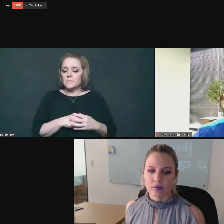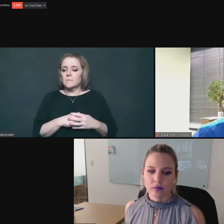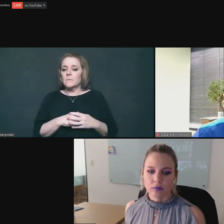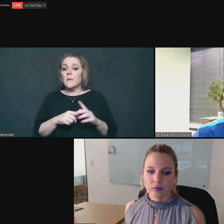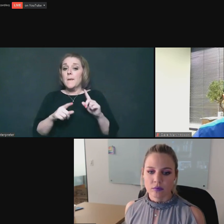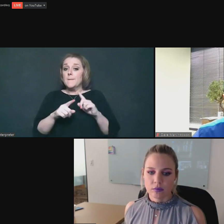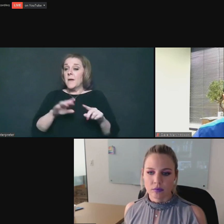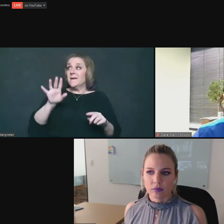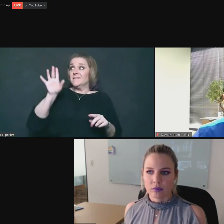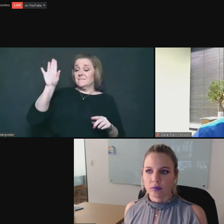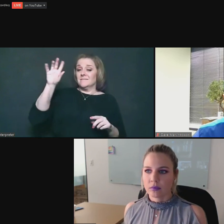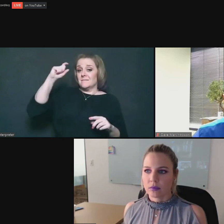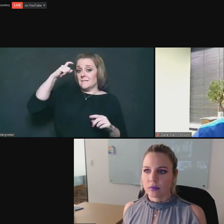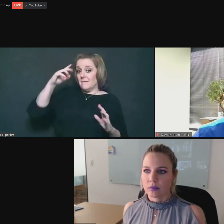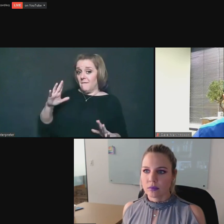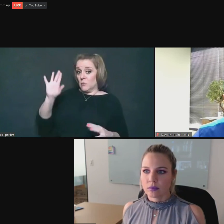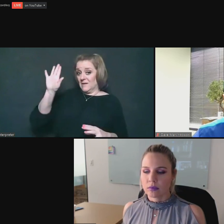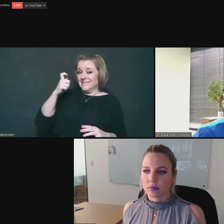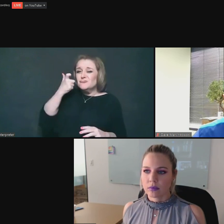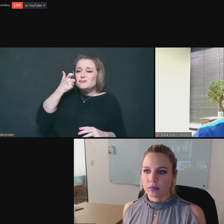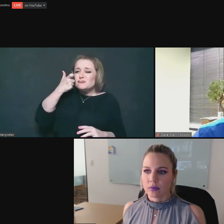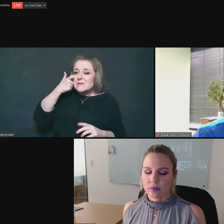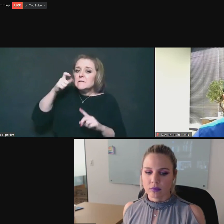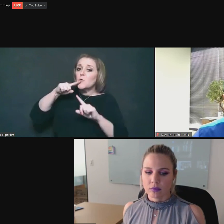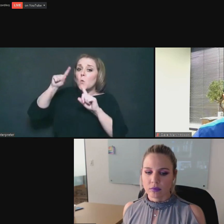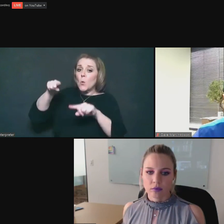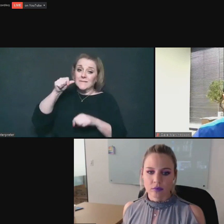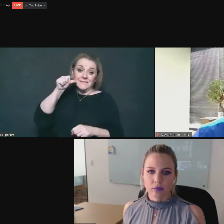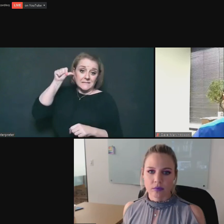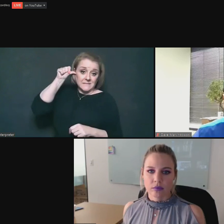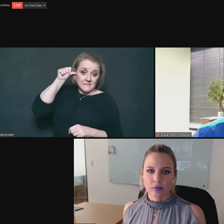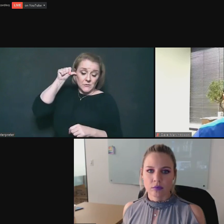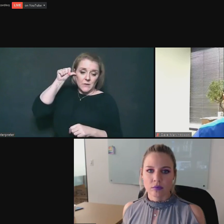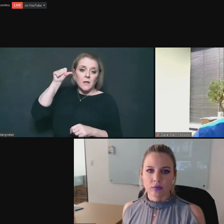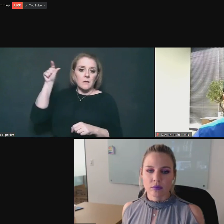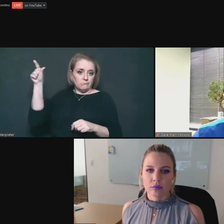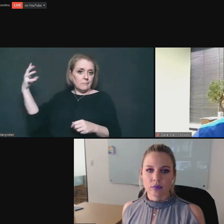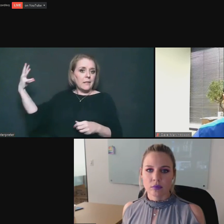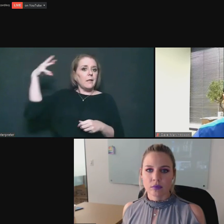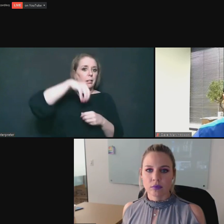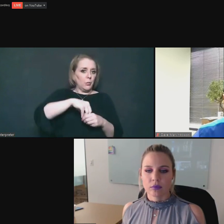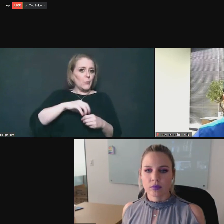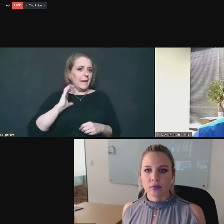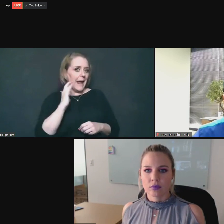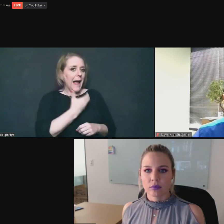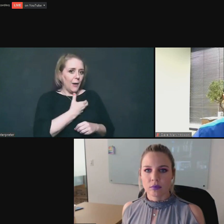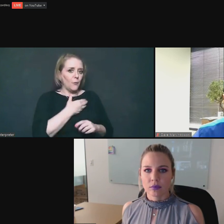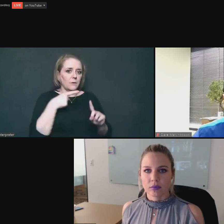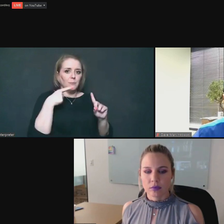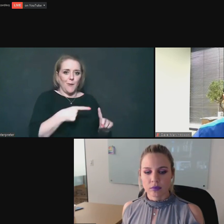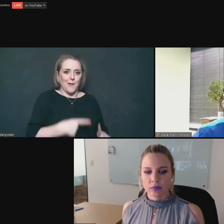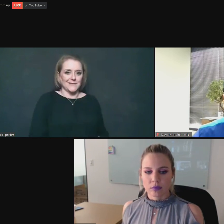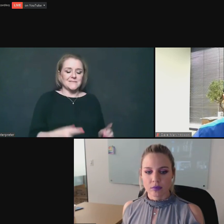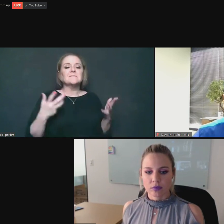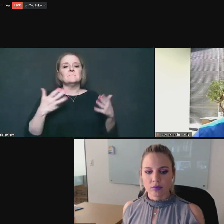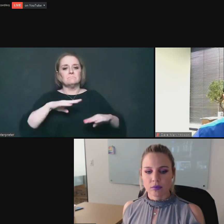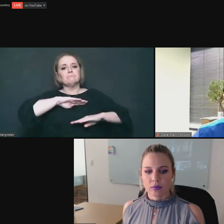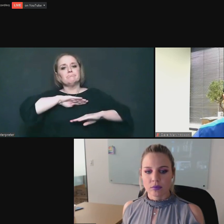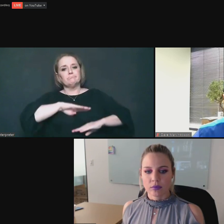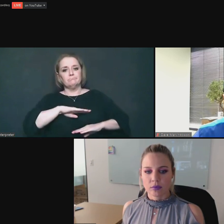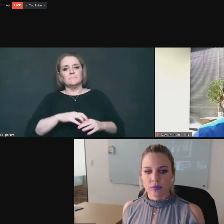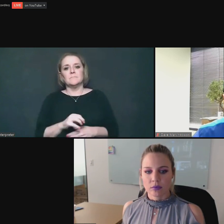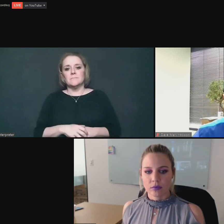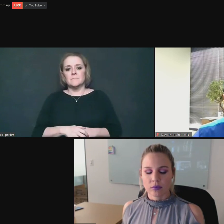this last order of the governor included our main points that we want to make sure were included. And we got